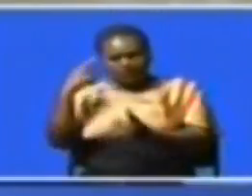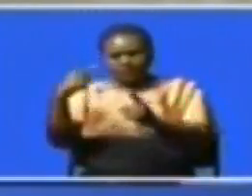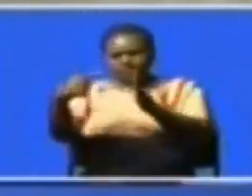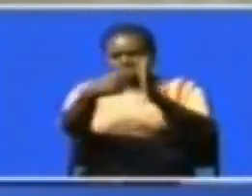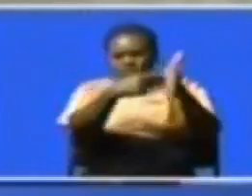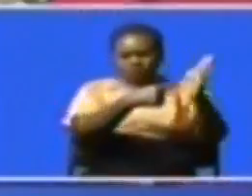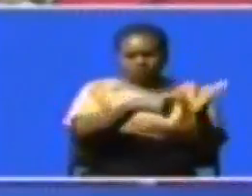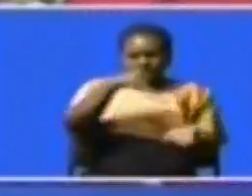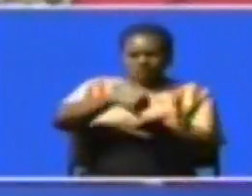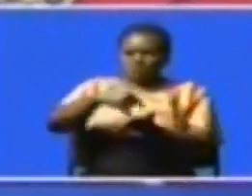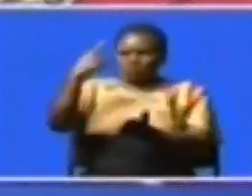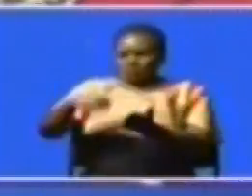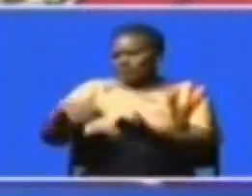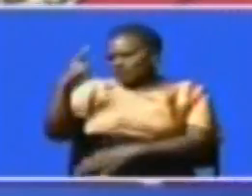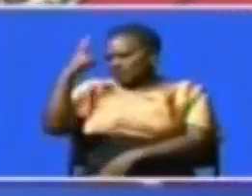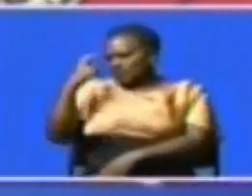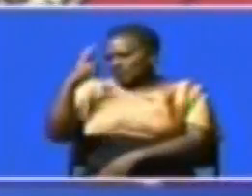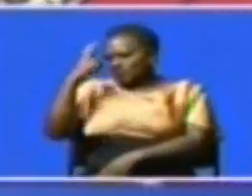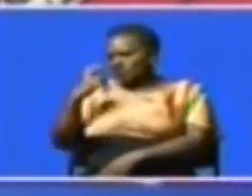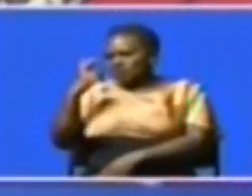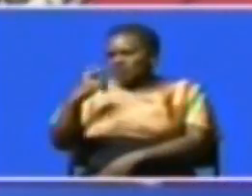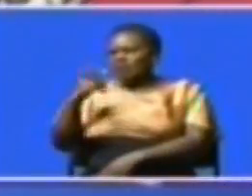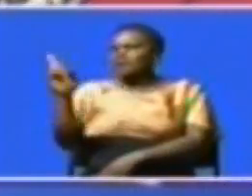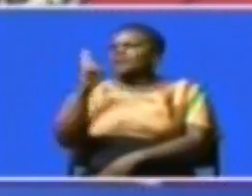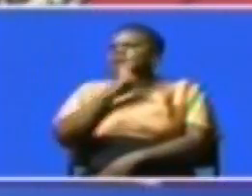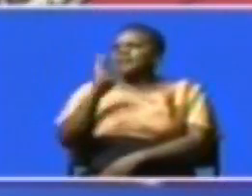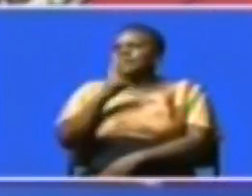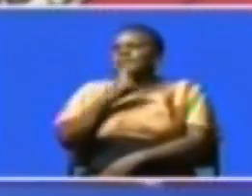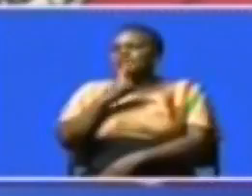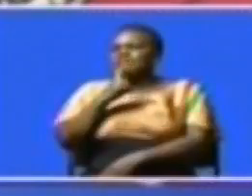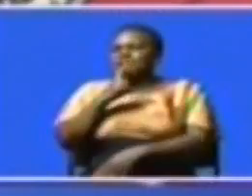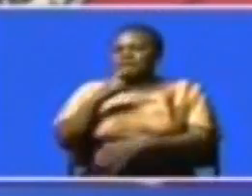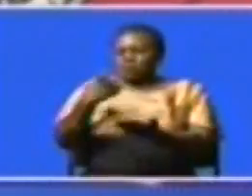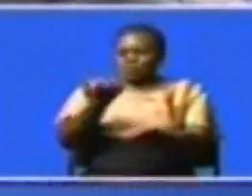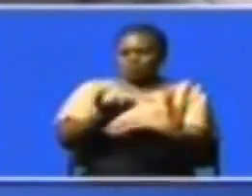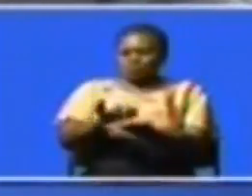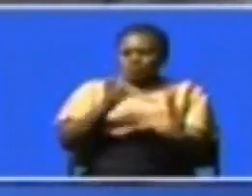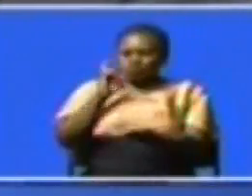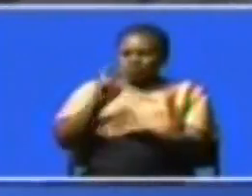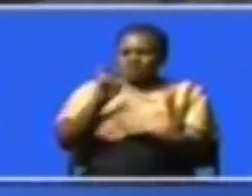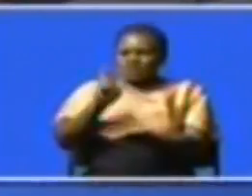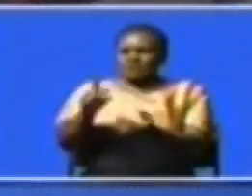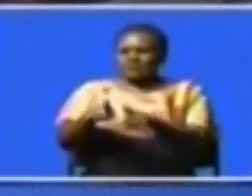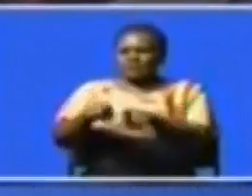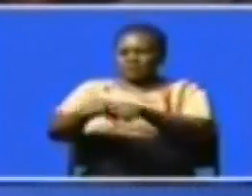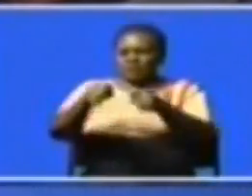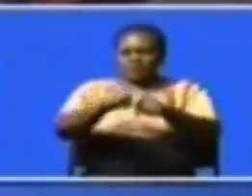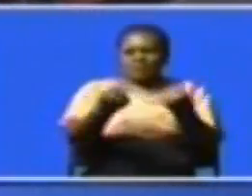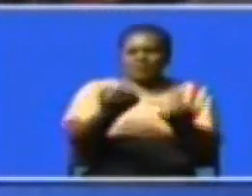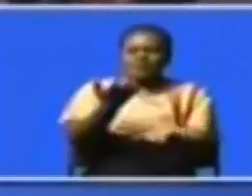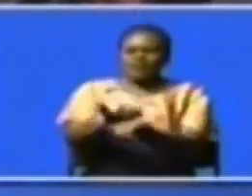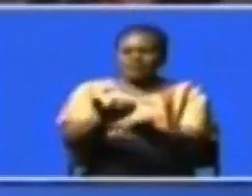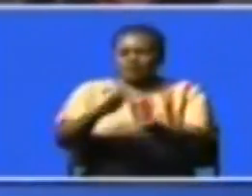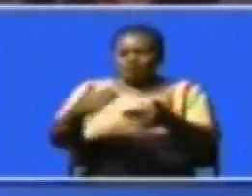several things, among them whether suspects are a flight risk, may endanger lives of witnesses, tamper with evidence, or interfere